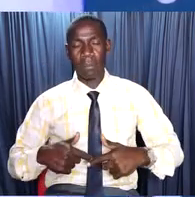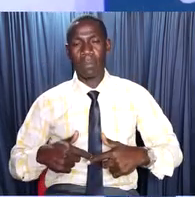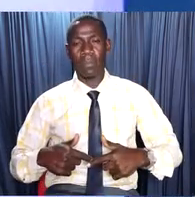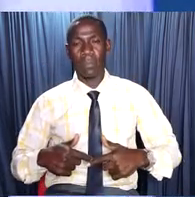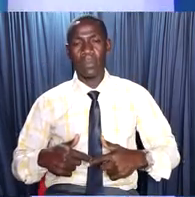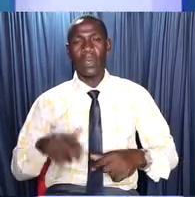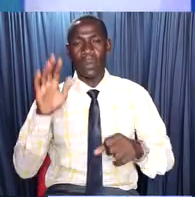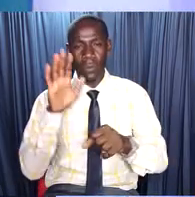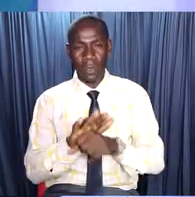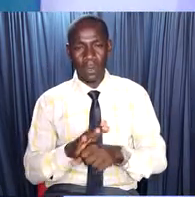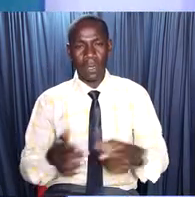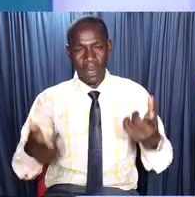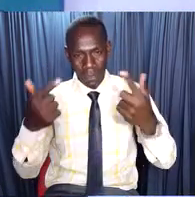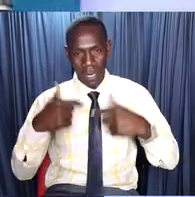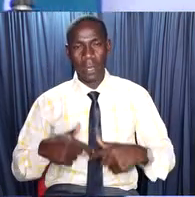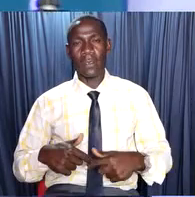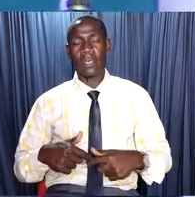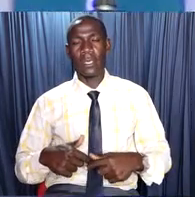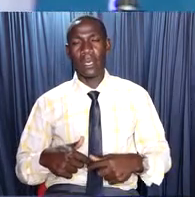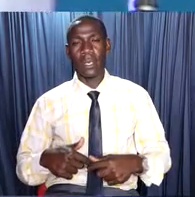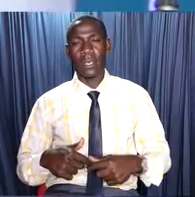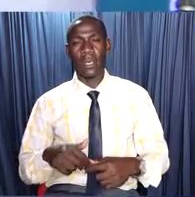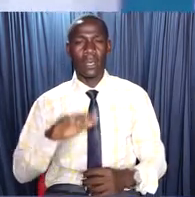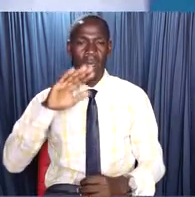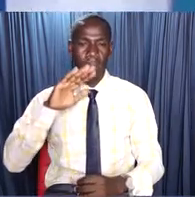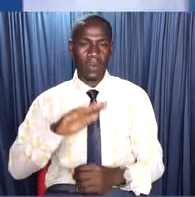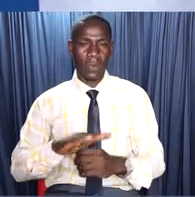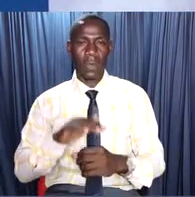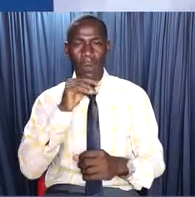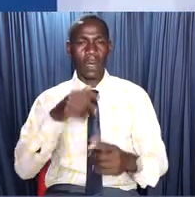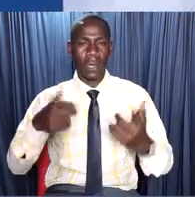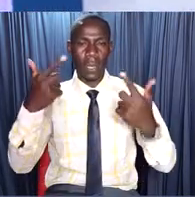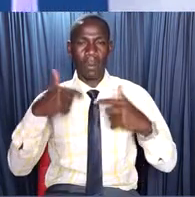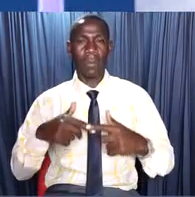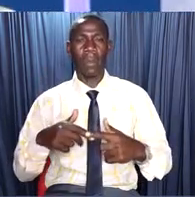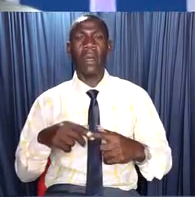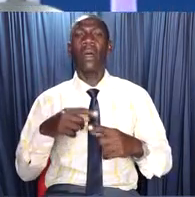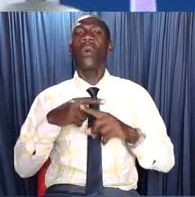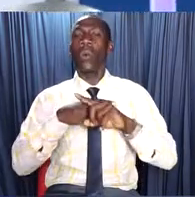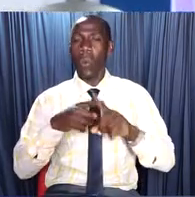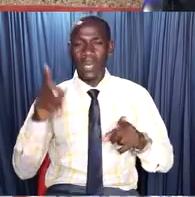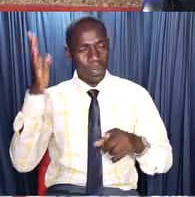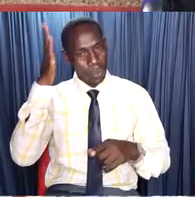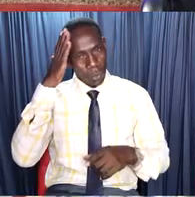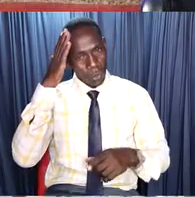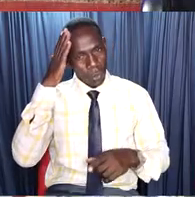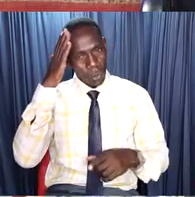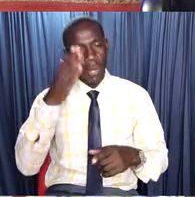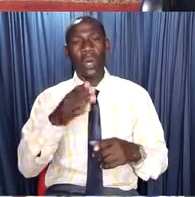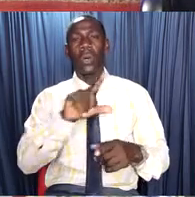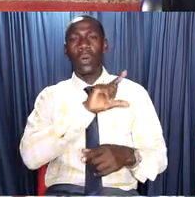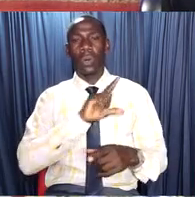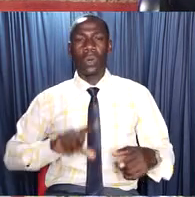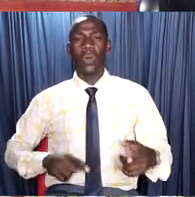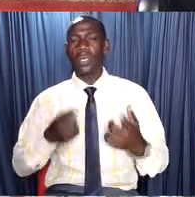have come. Kujazwa kumekuja. Whether it has been filled. Kujazwa hakujaja. Or the filling has not arrived. Ajualo. What he knows. Bwana anasema